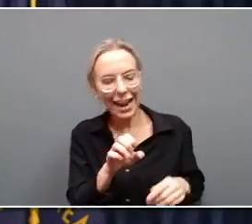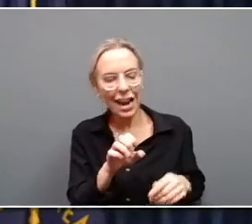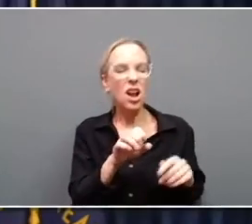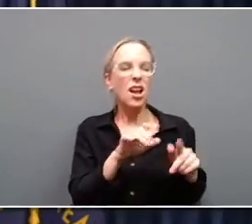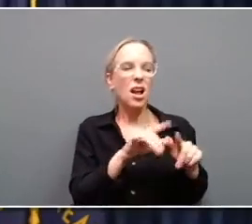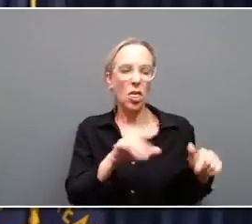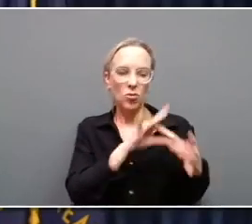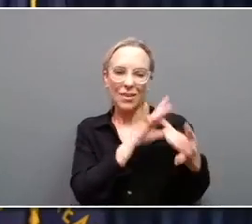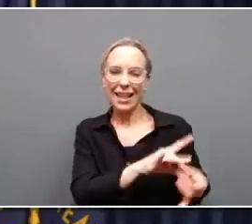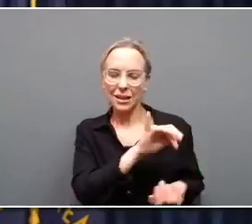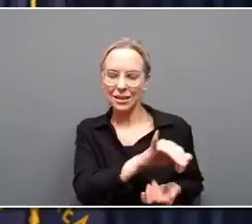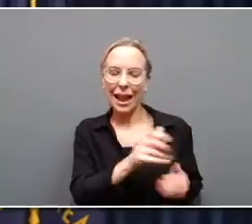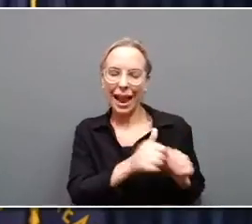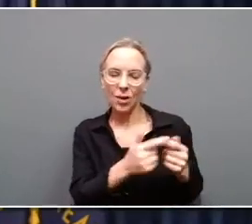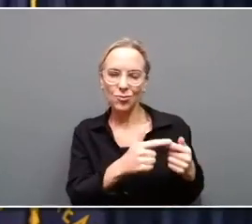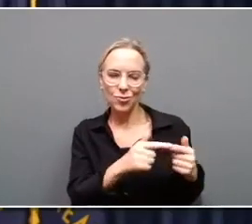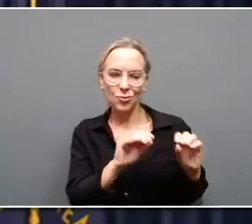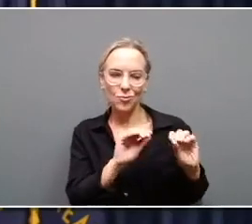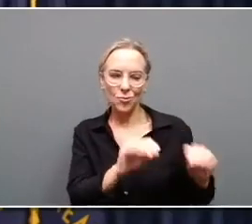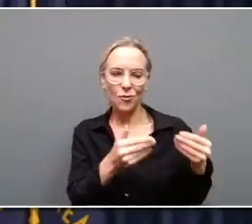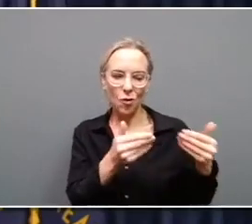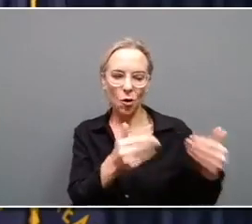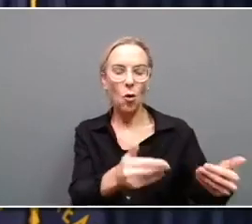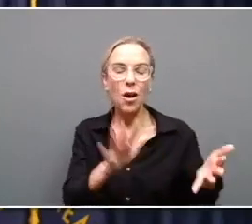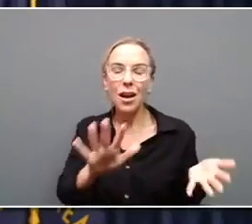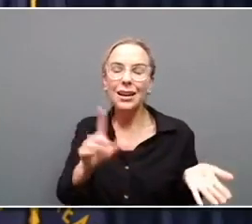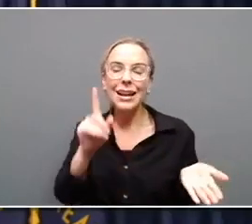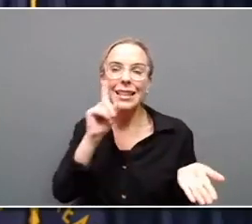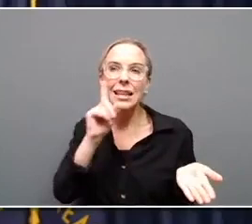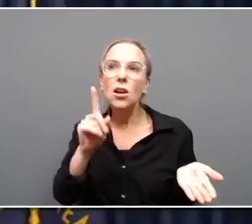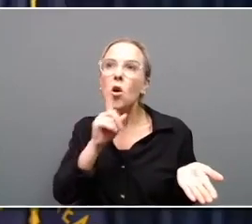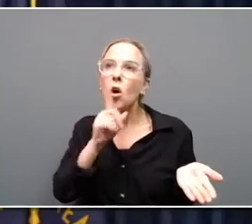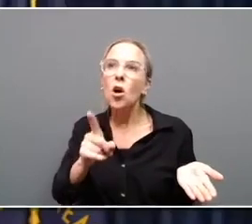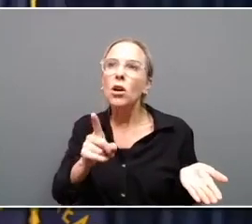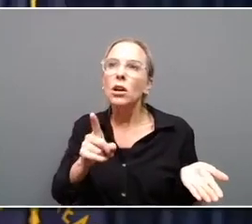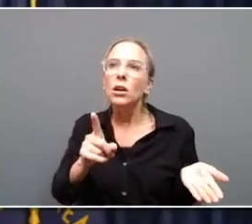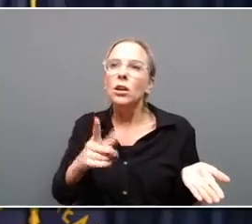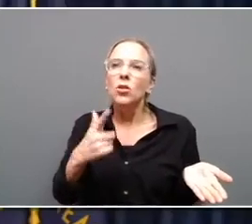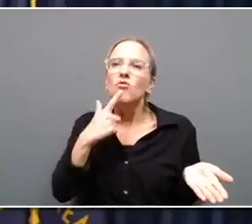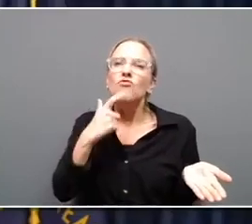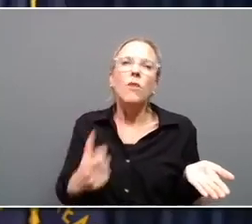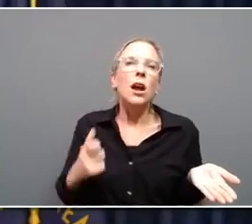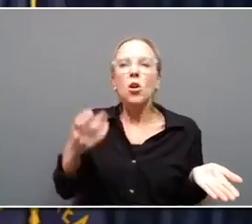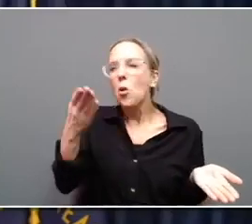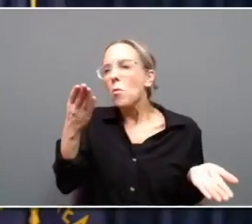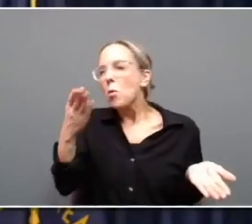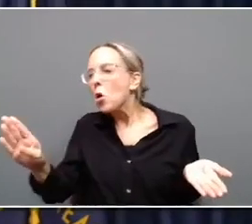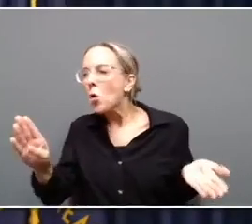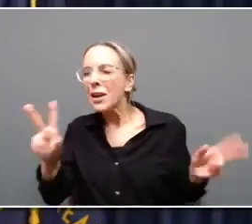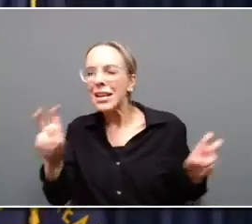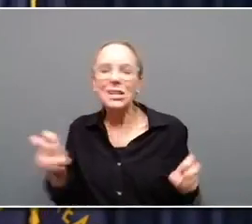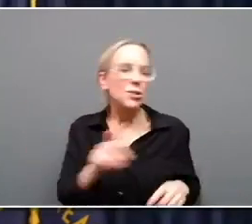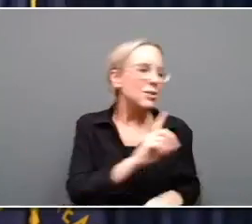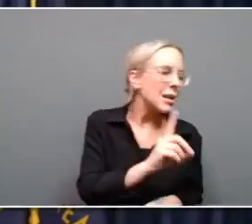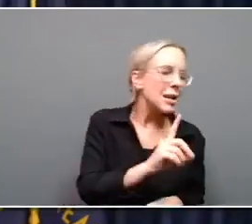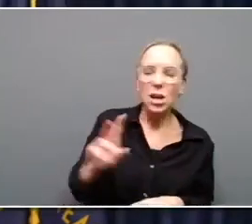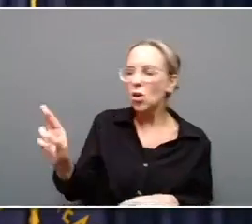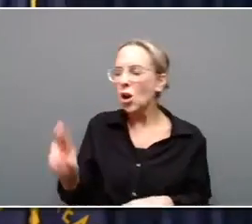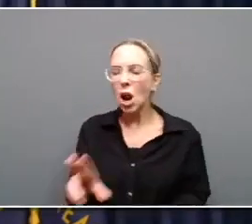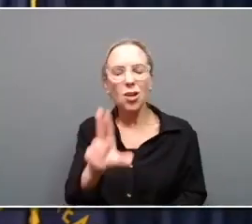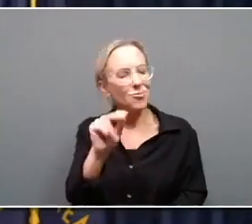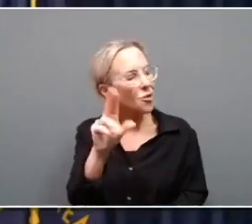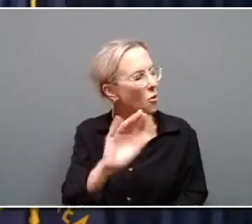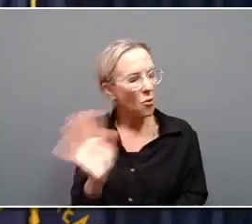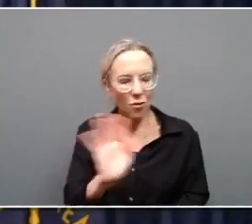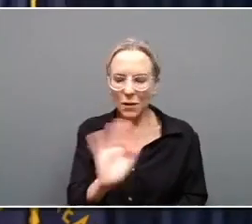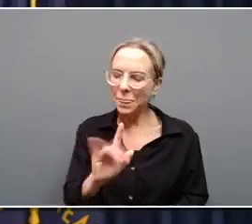But none of these things are D or R or are red or blue. And hopefully now, where nothing's